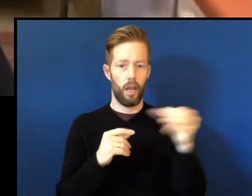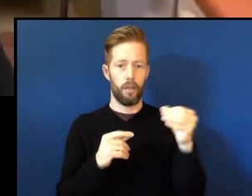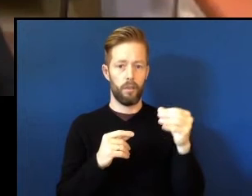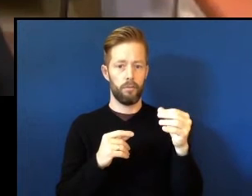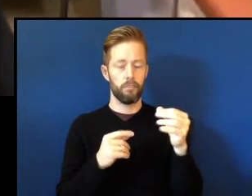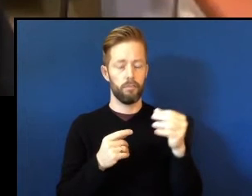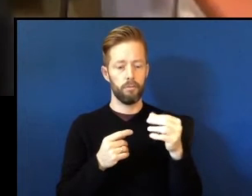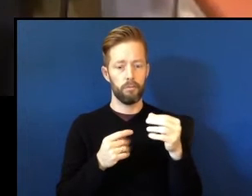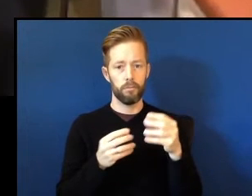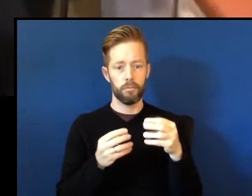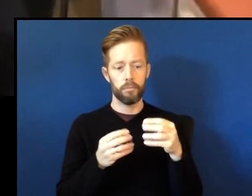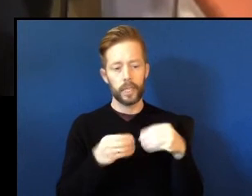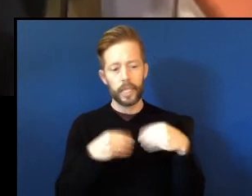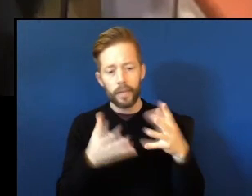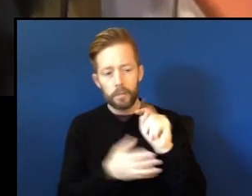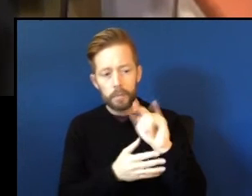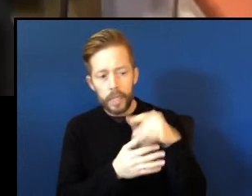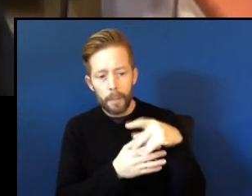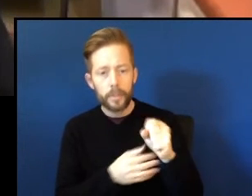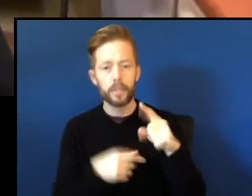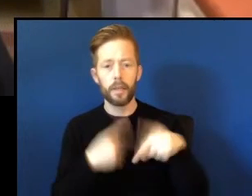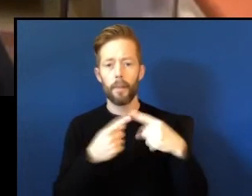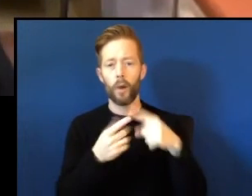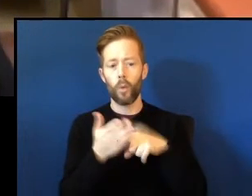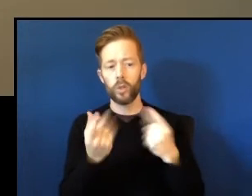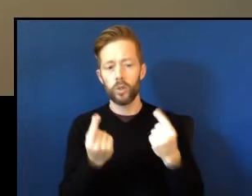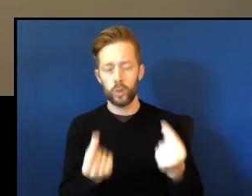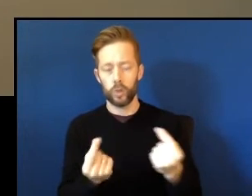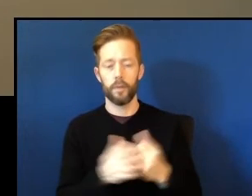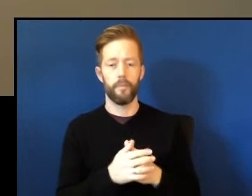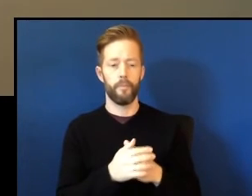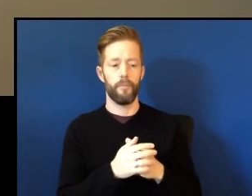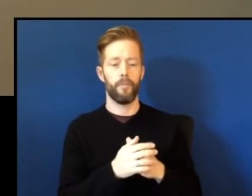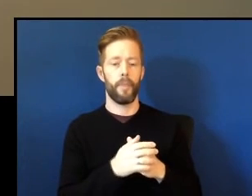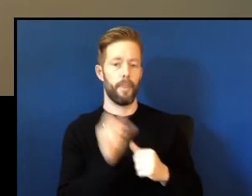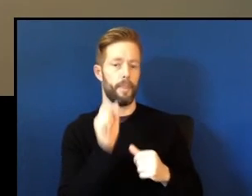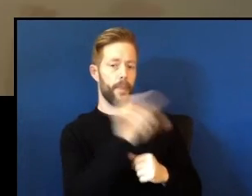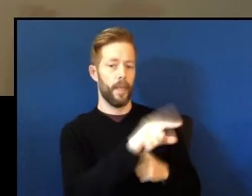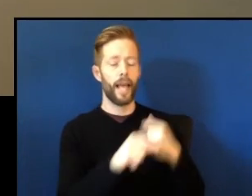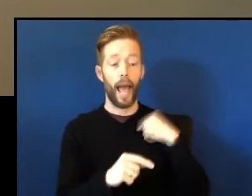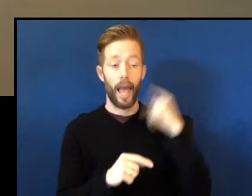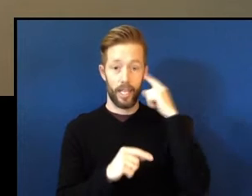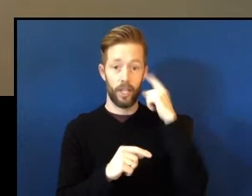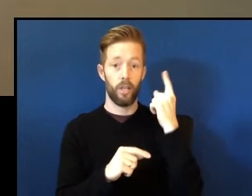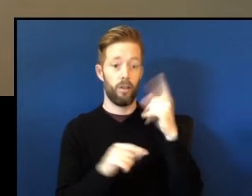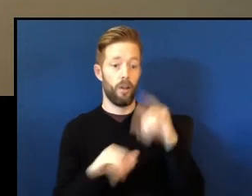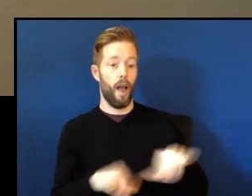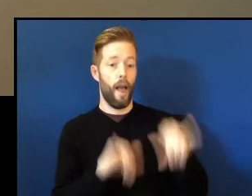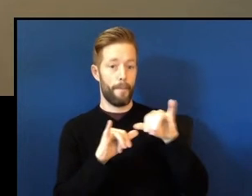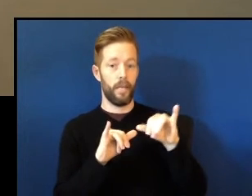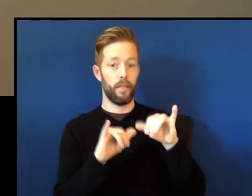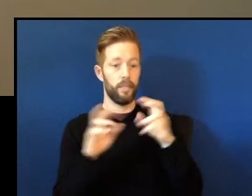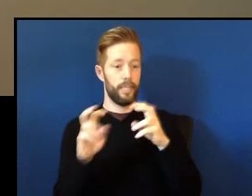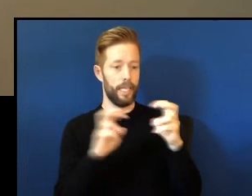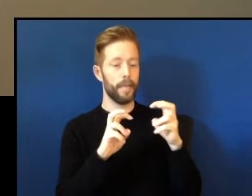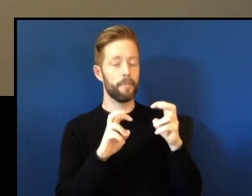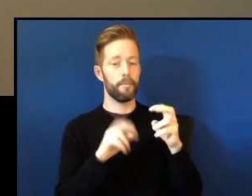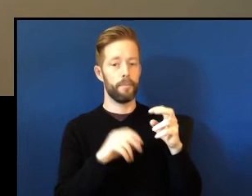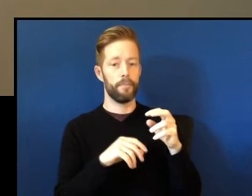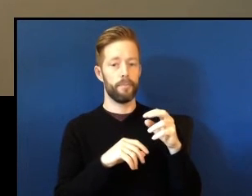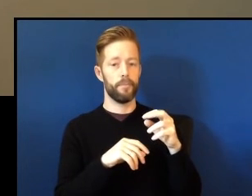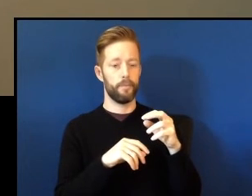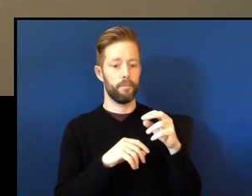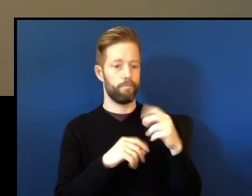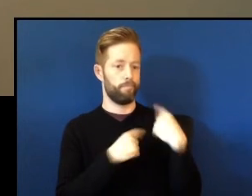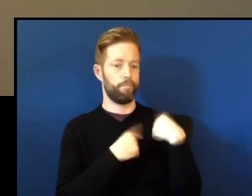some tips about what to do is a great start. Yeah, thanks. I hear a common theme that you've had in all of your answers, I think,